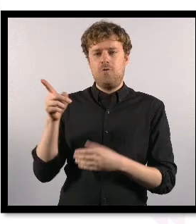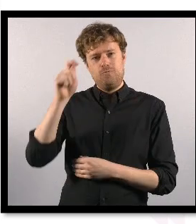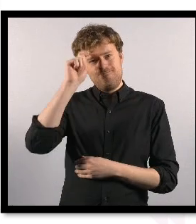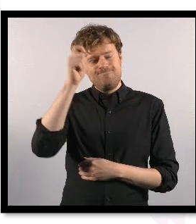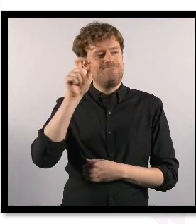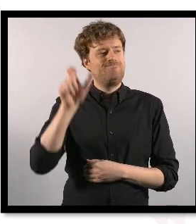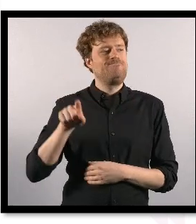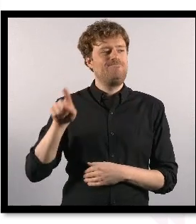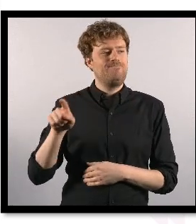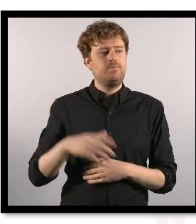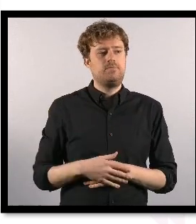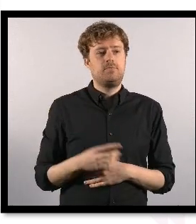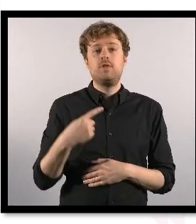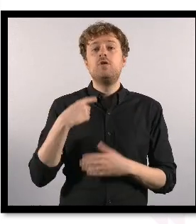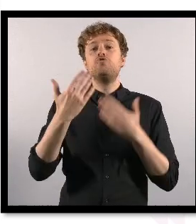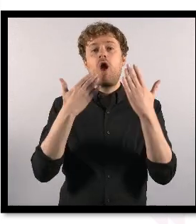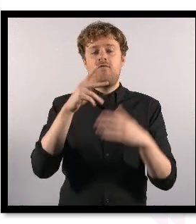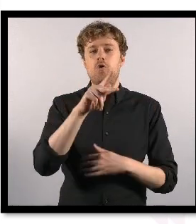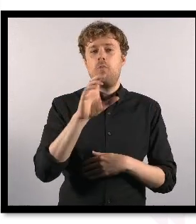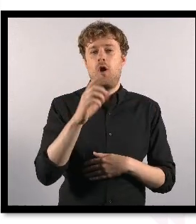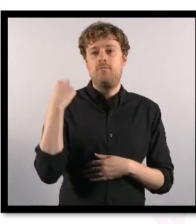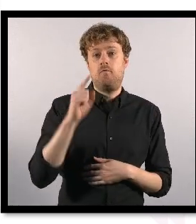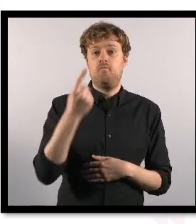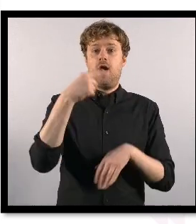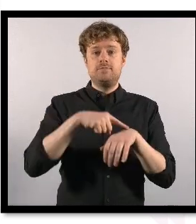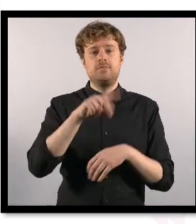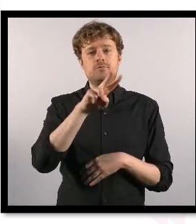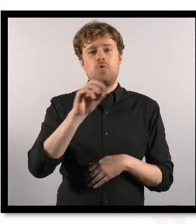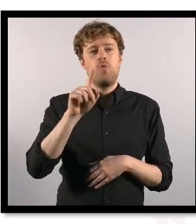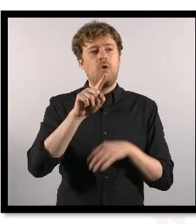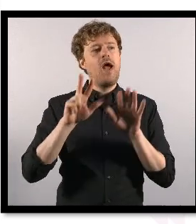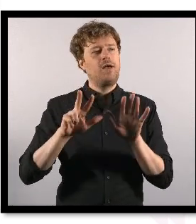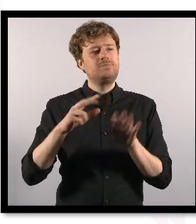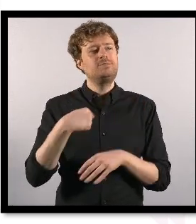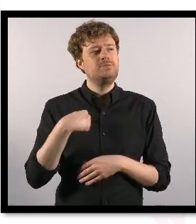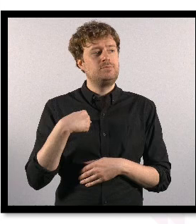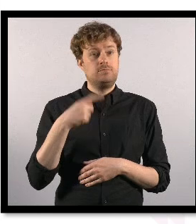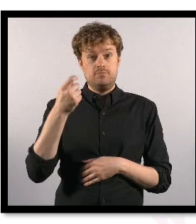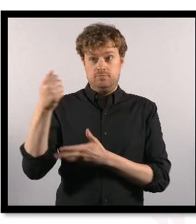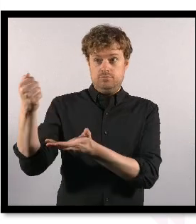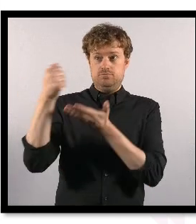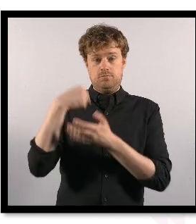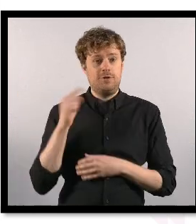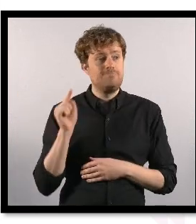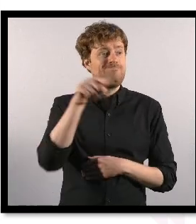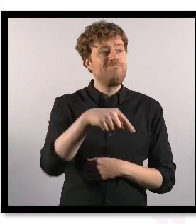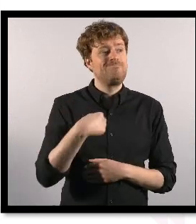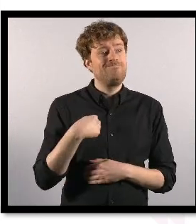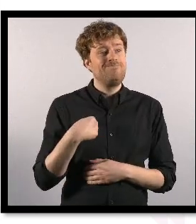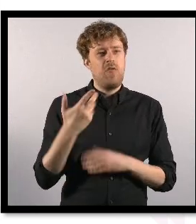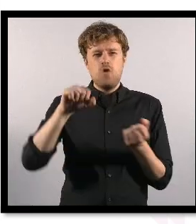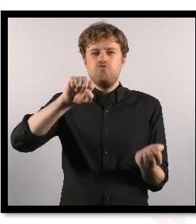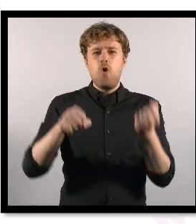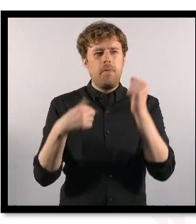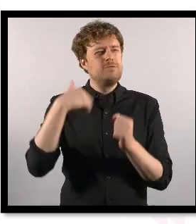it. And it's one of the most welcoming communities that is out there. And I definitely would like definitely like to thank Dan for encouraging me to be